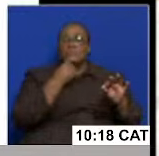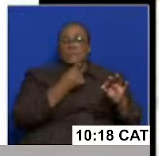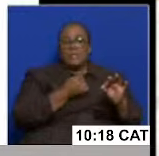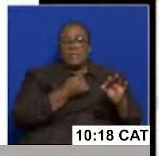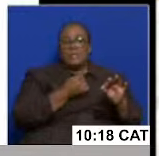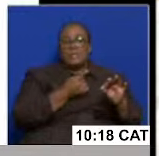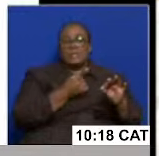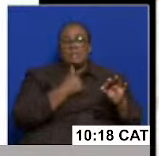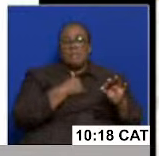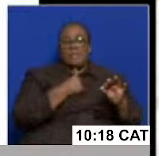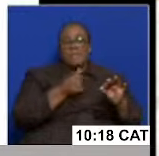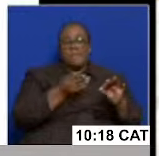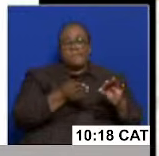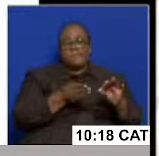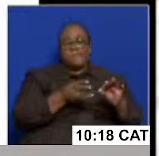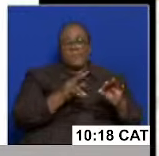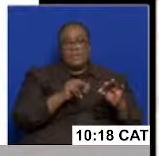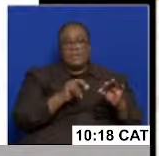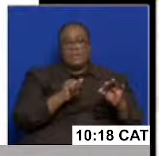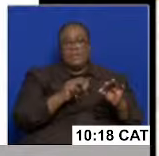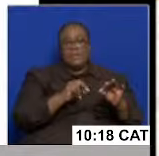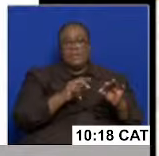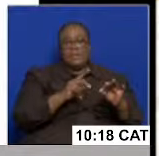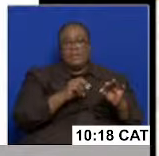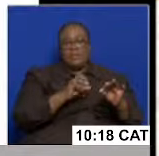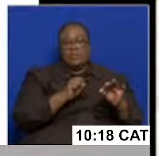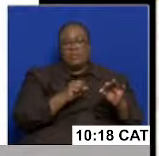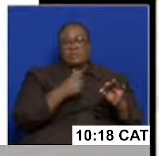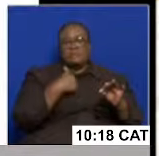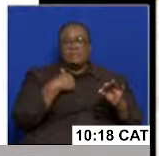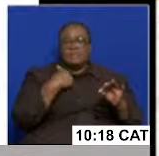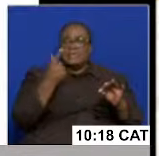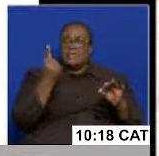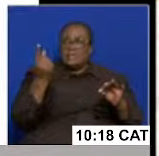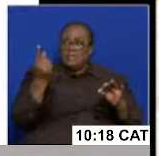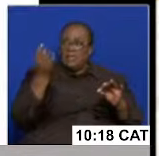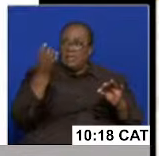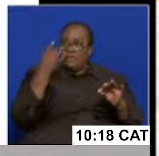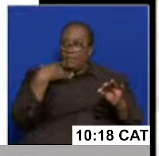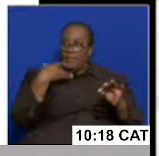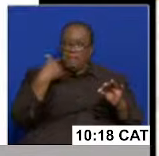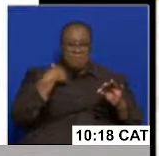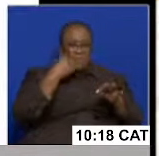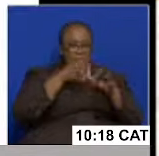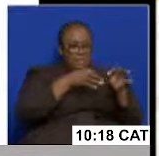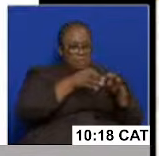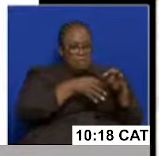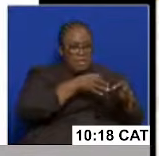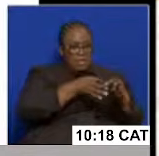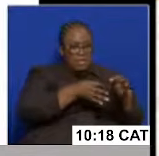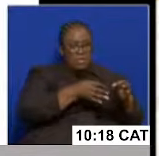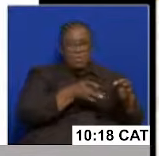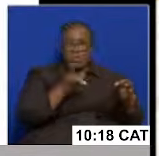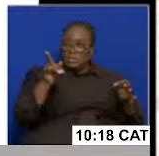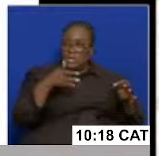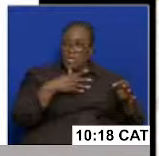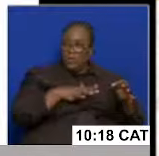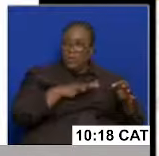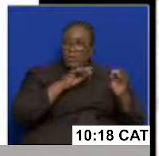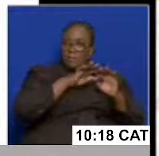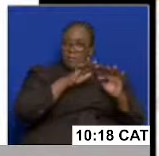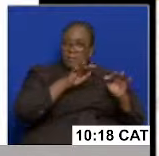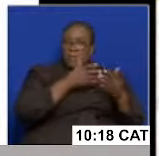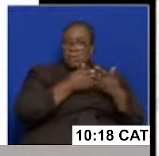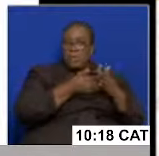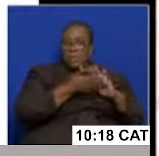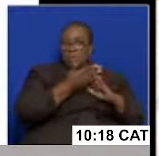from the informer and explained that he was looking for someone who could get him the stones and he was willing to pay for